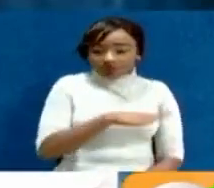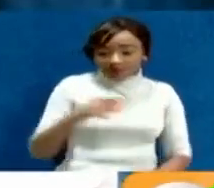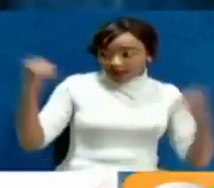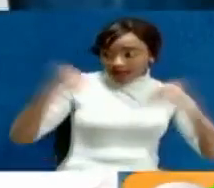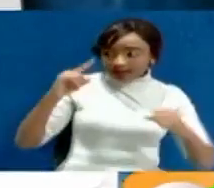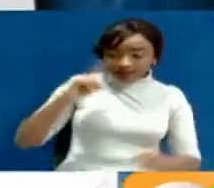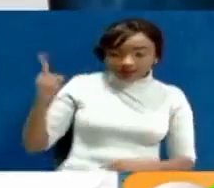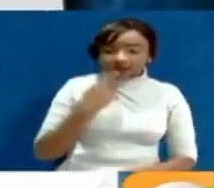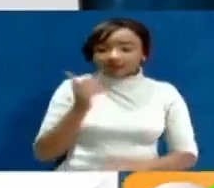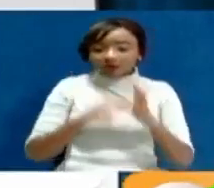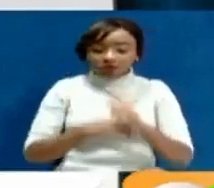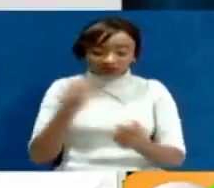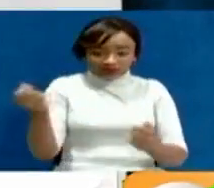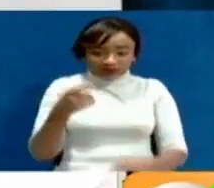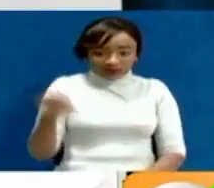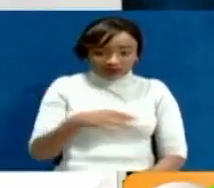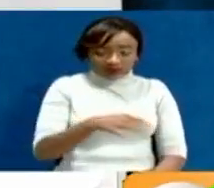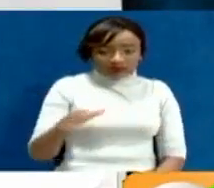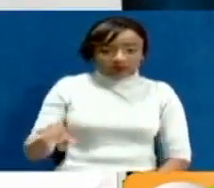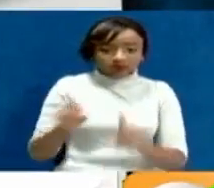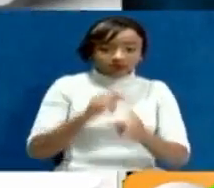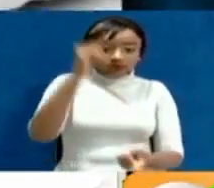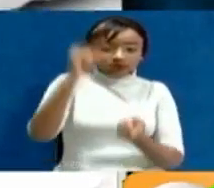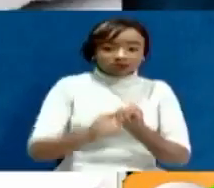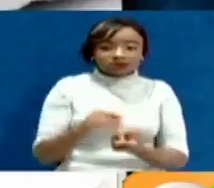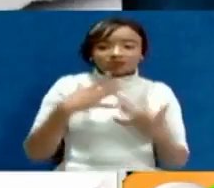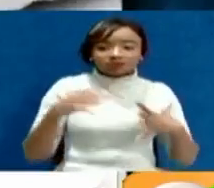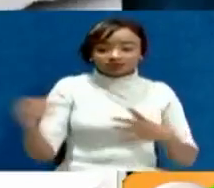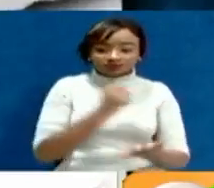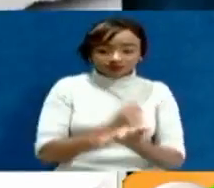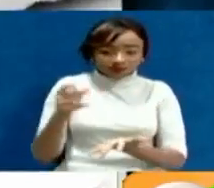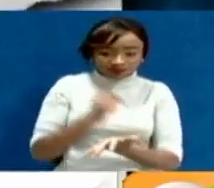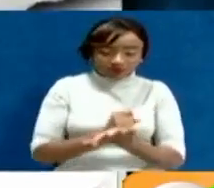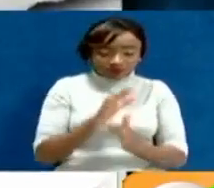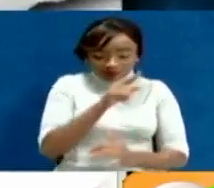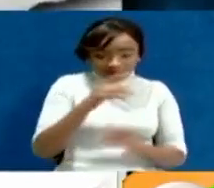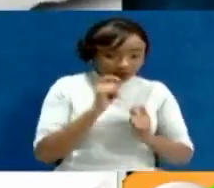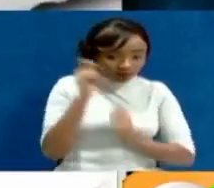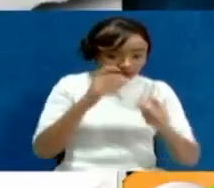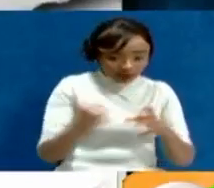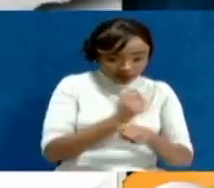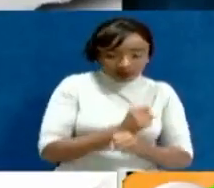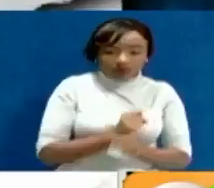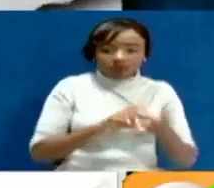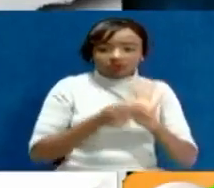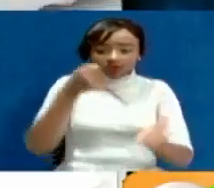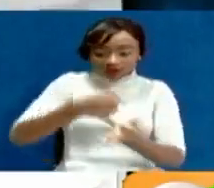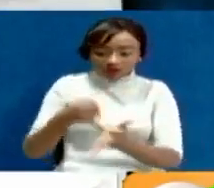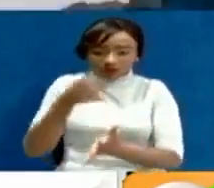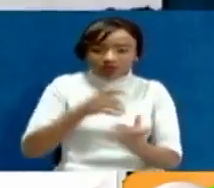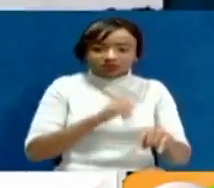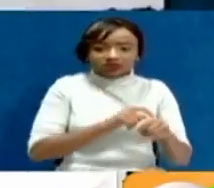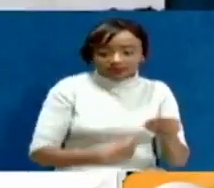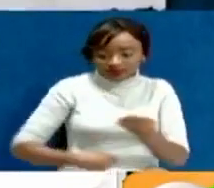LREB and the union affirmed that the salary arrears and statutory deductions of employees of the mills must be considered in the leasing process.